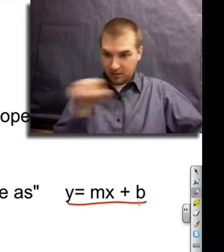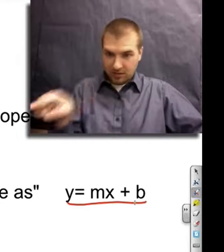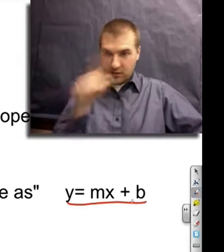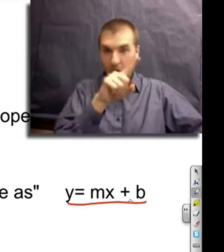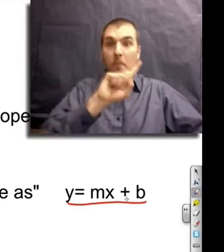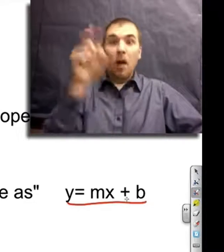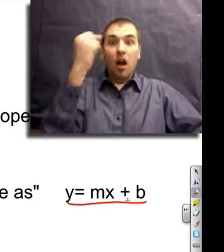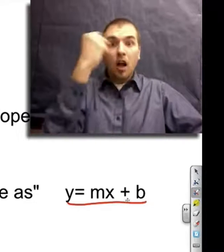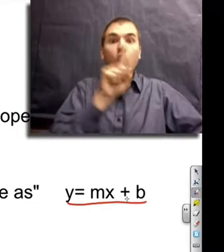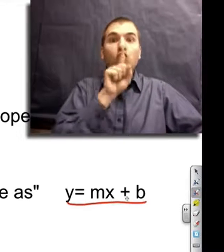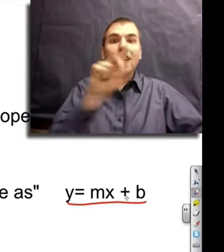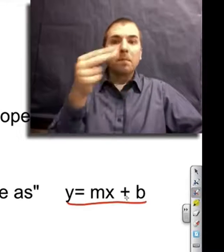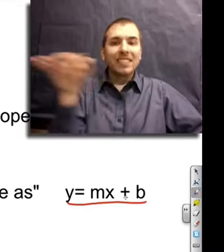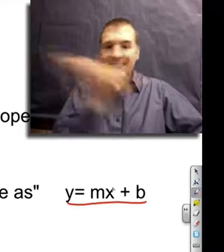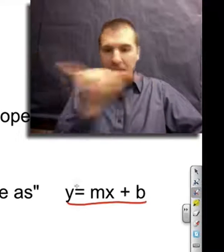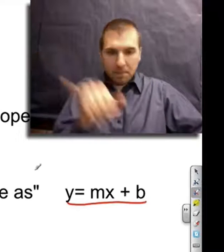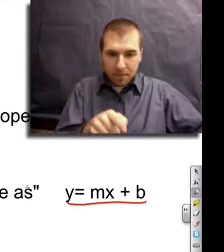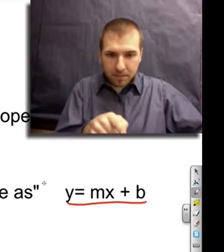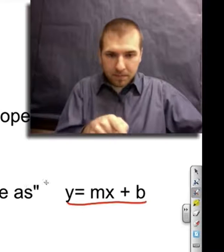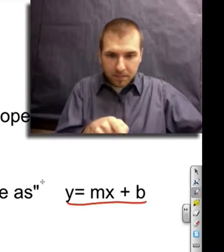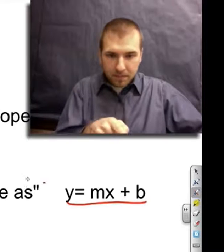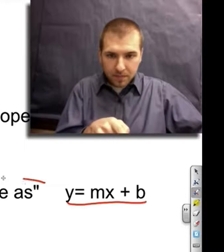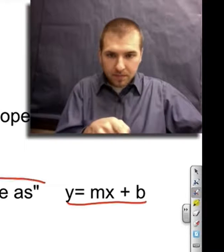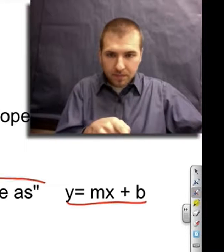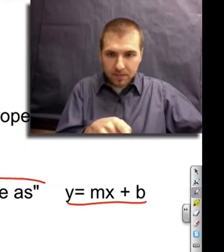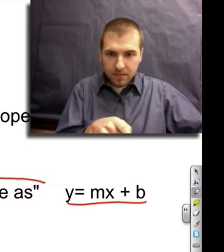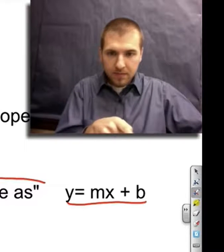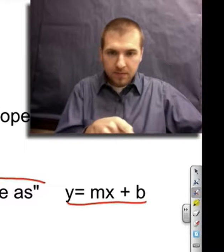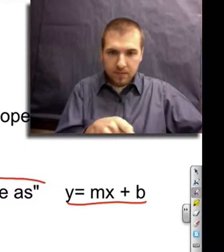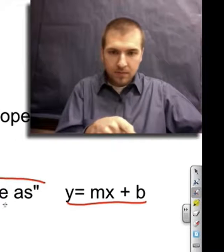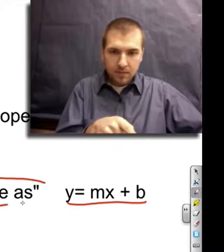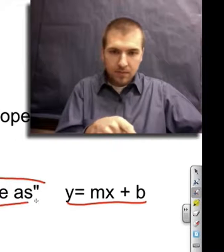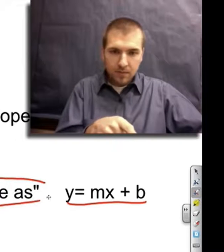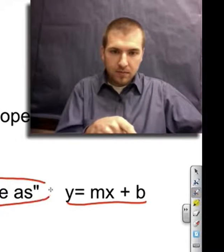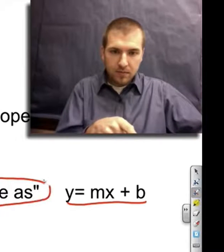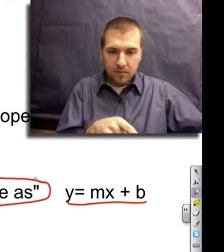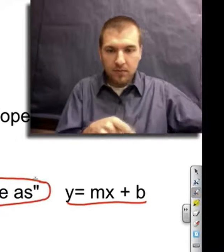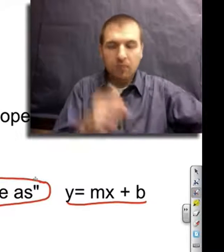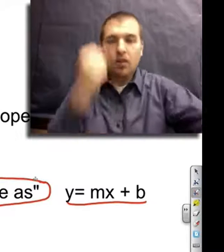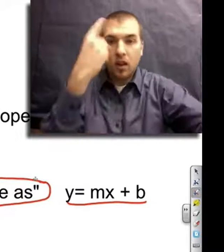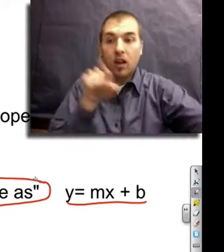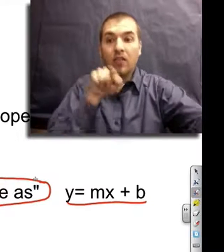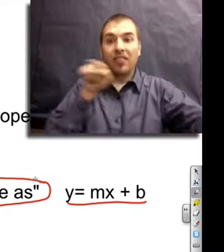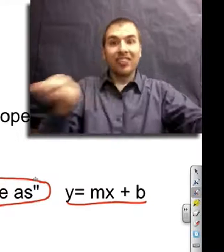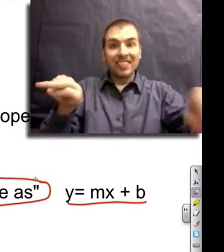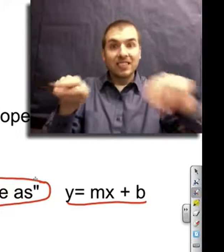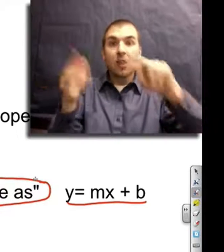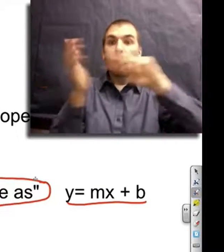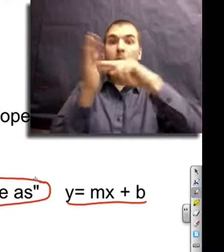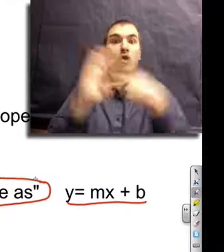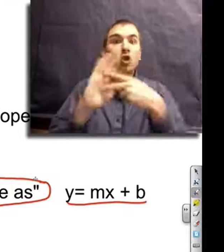And you see this equation over here. But these are actually the same equations.